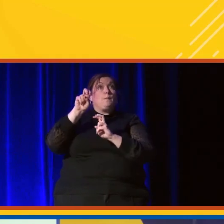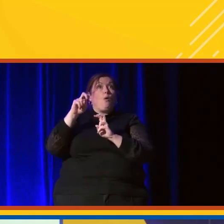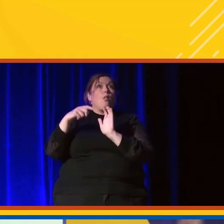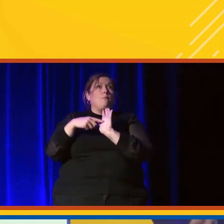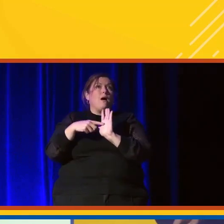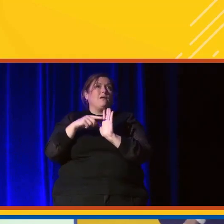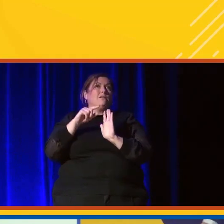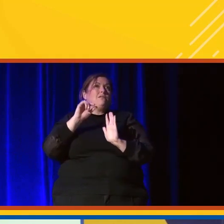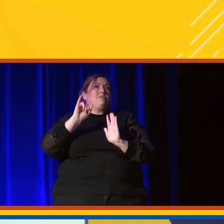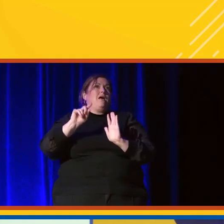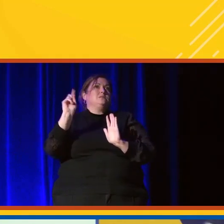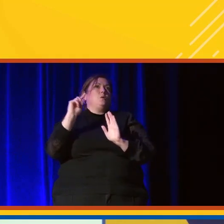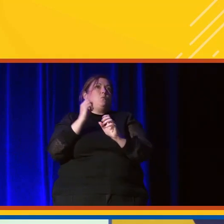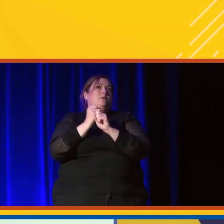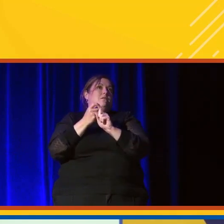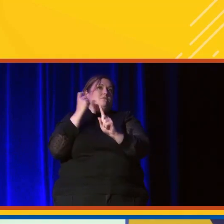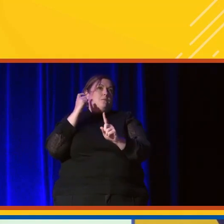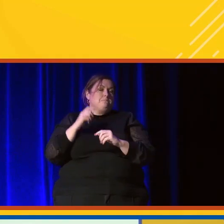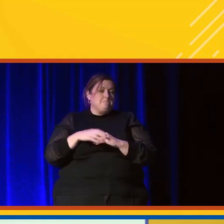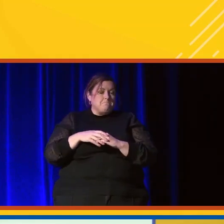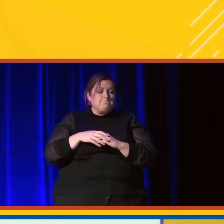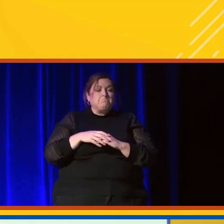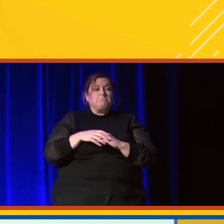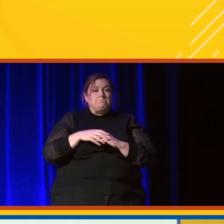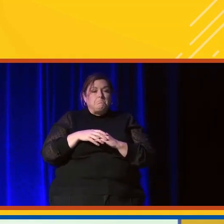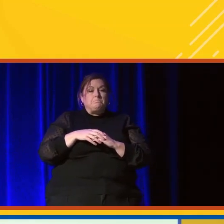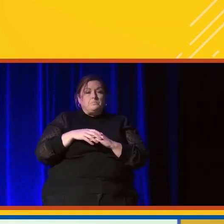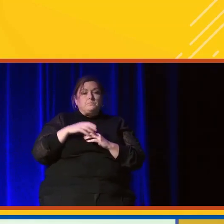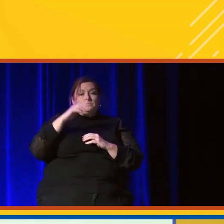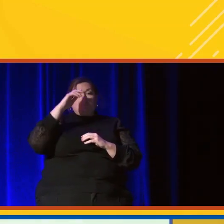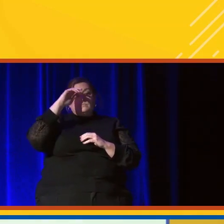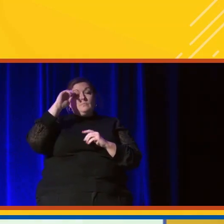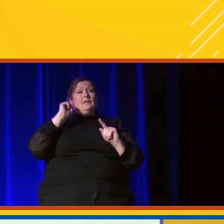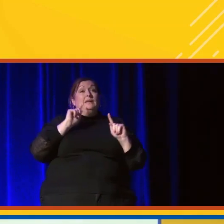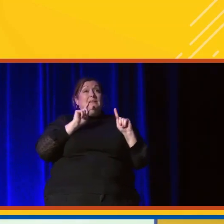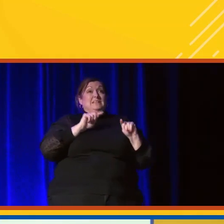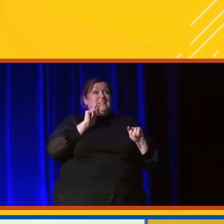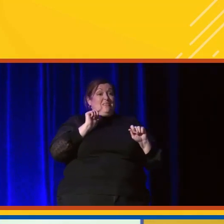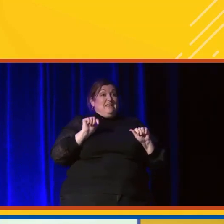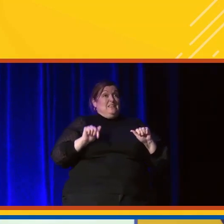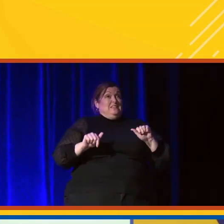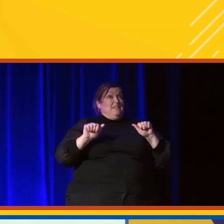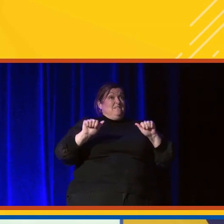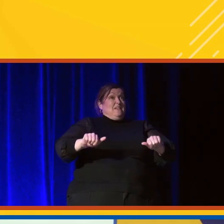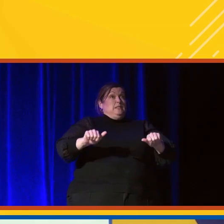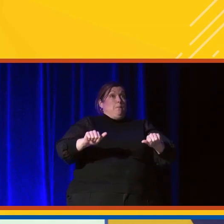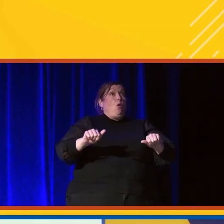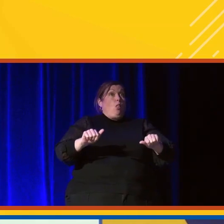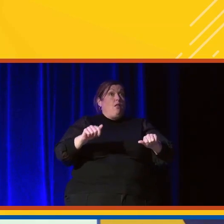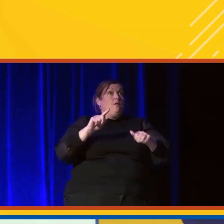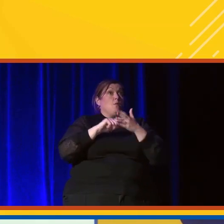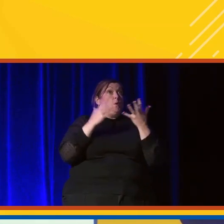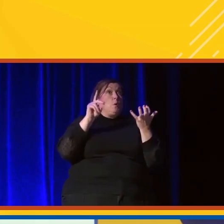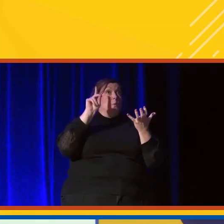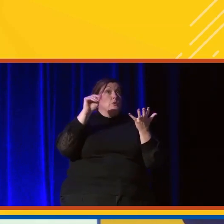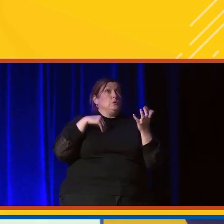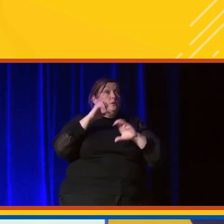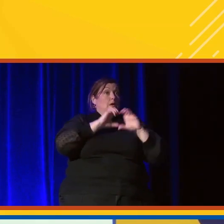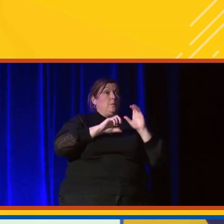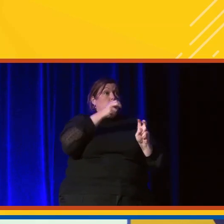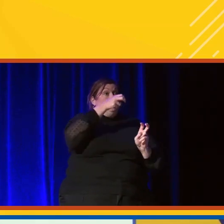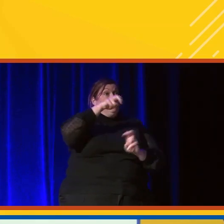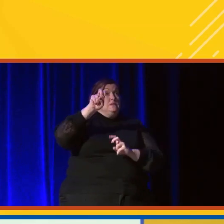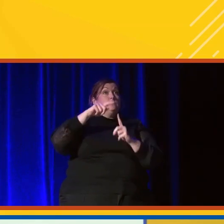get it from. As a test of if this is feasible for what we want to do, we've tried to make a chemically transferable